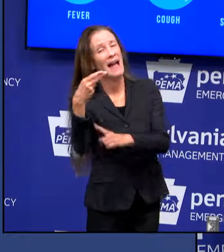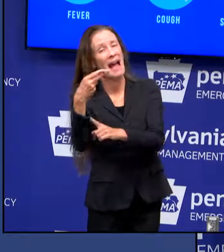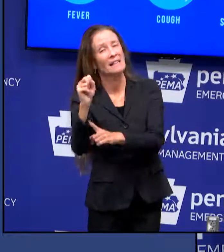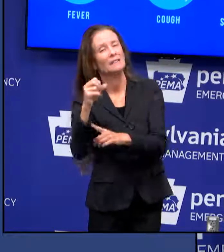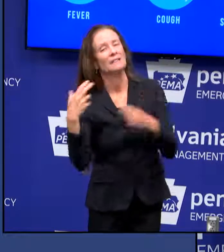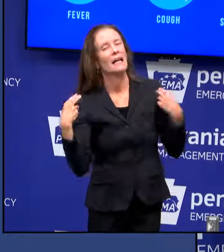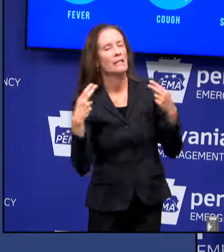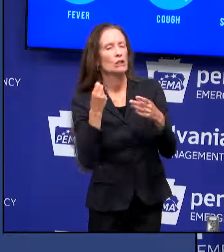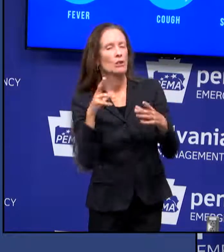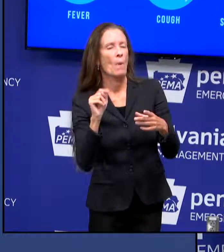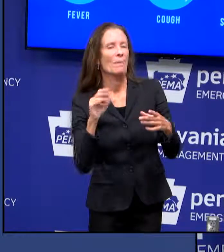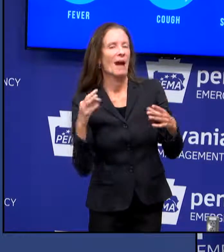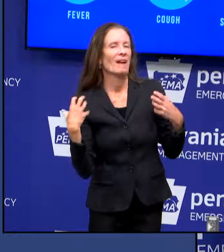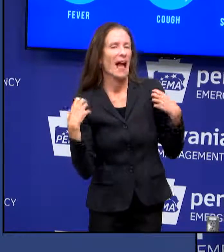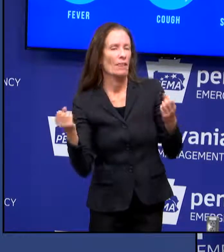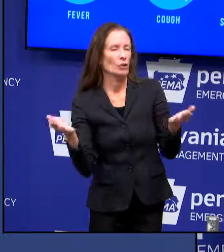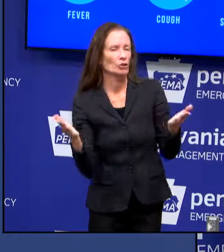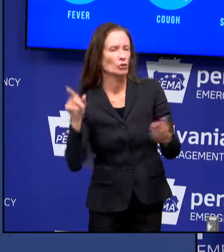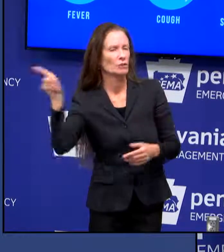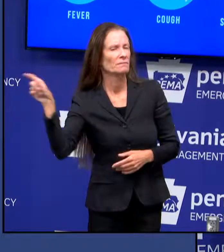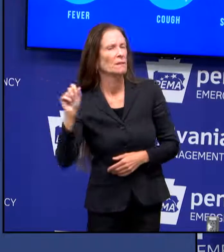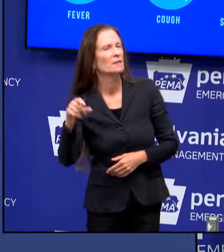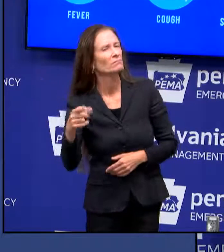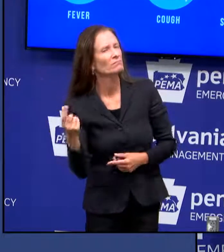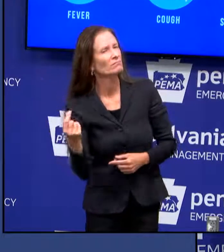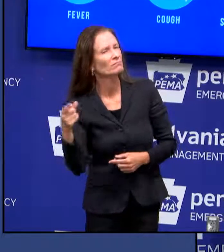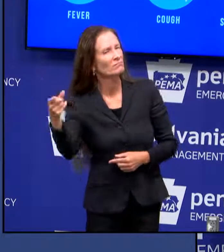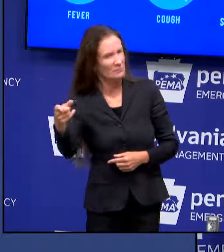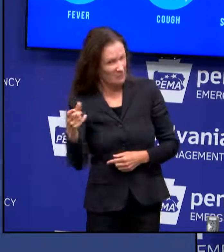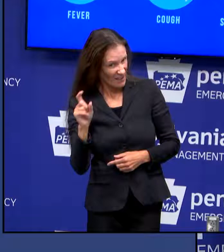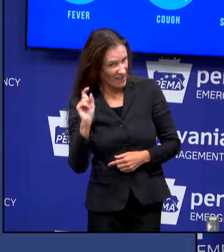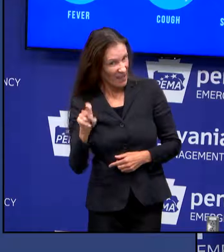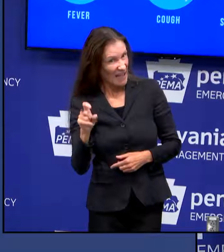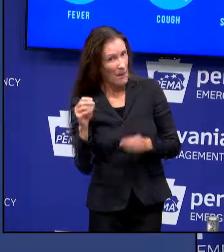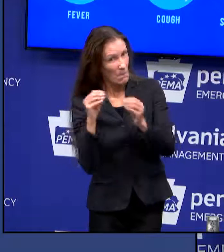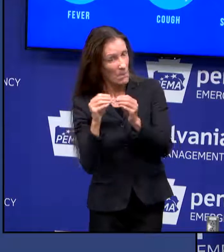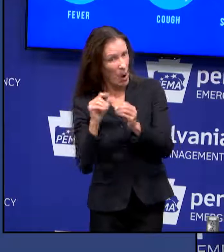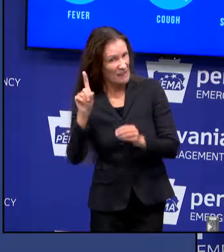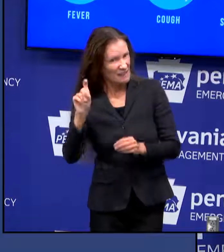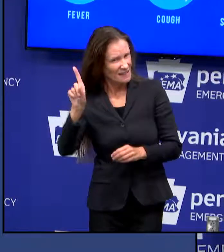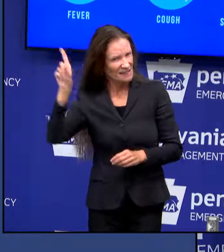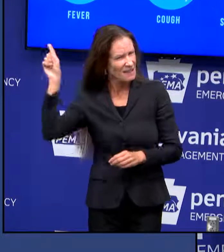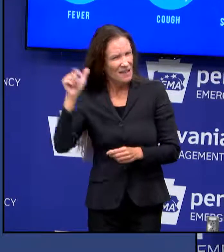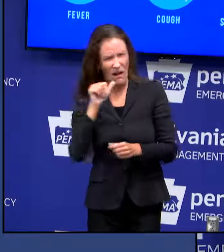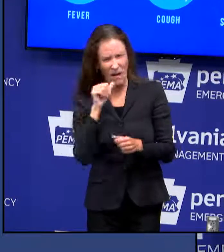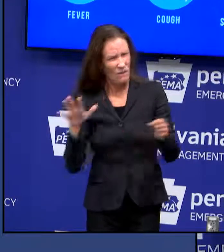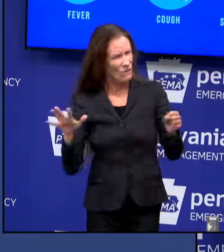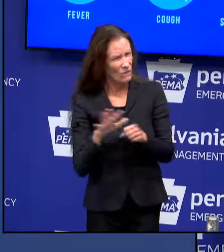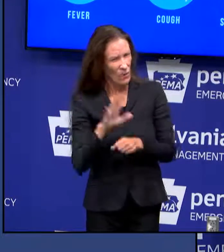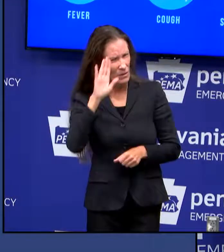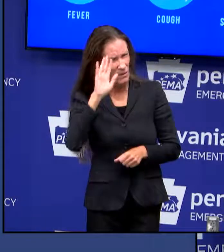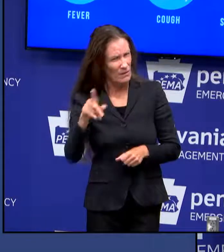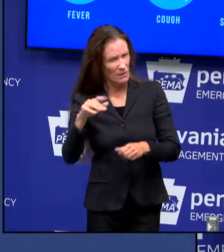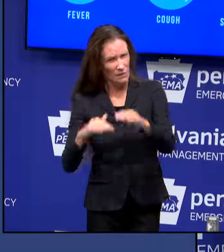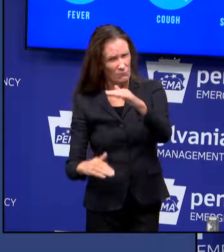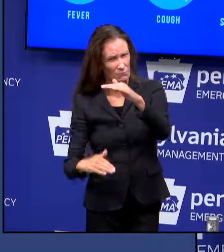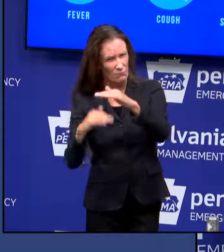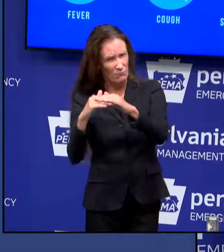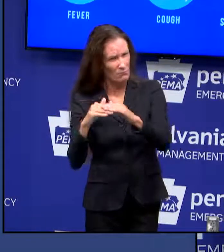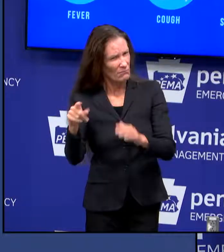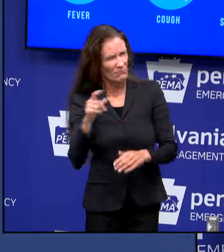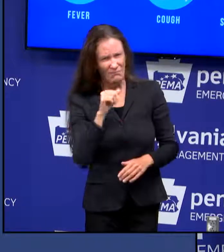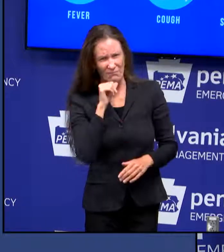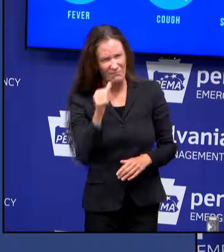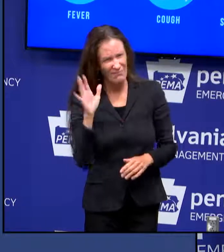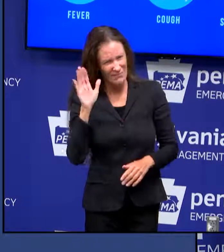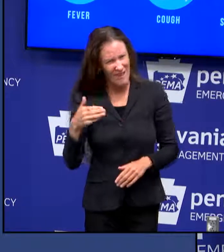that he thought that states need to step up testing, that labs were not being used at their full capacity, and that the supplies were there.